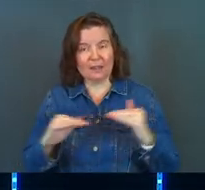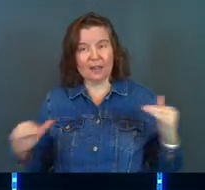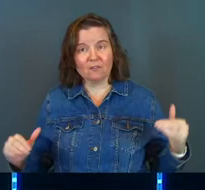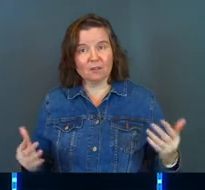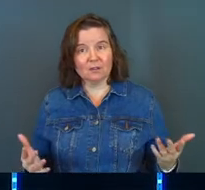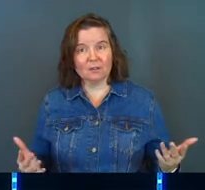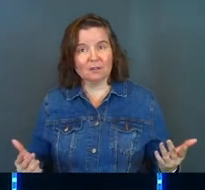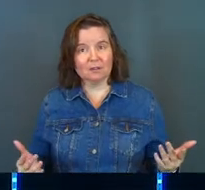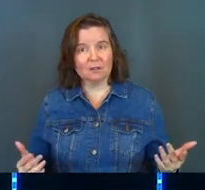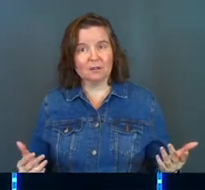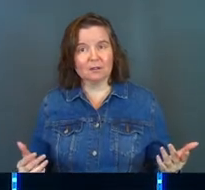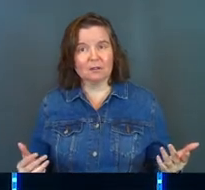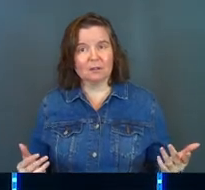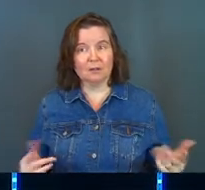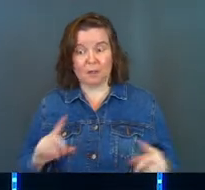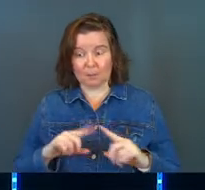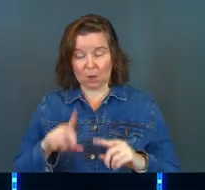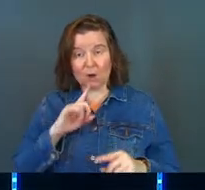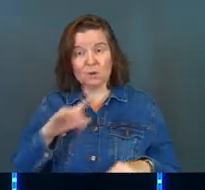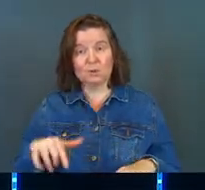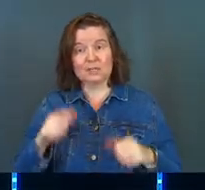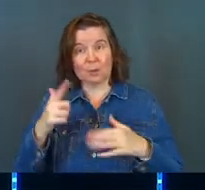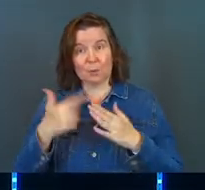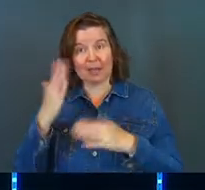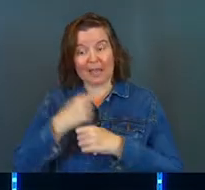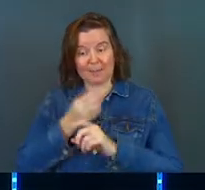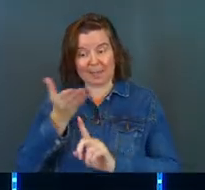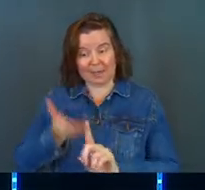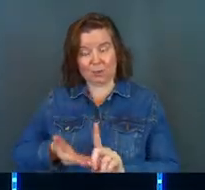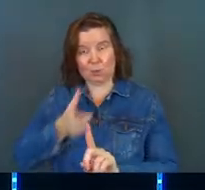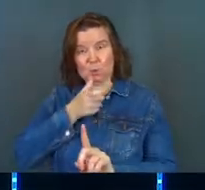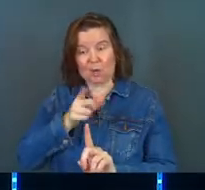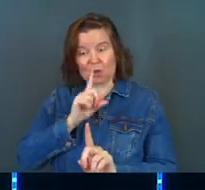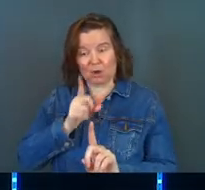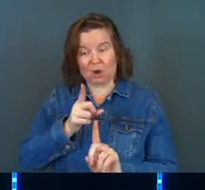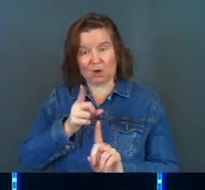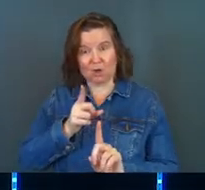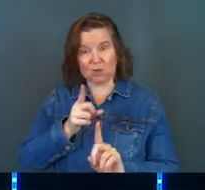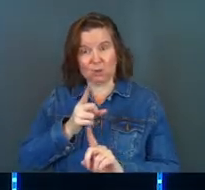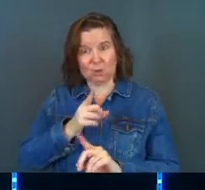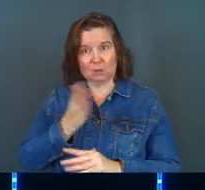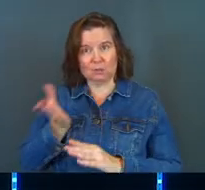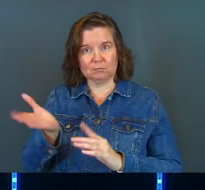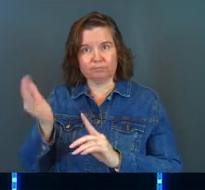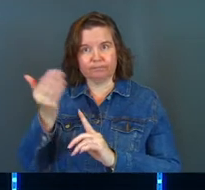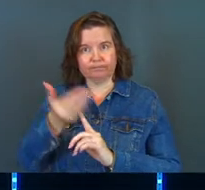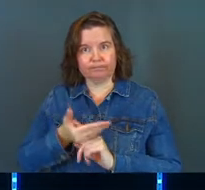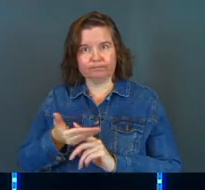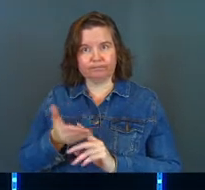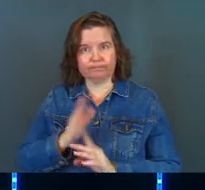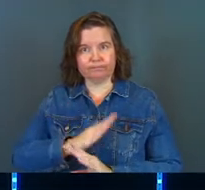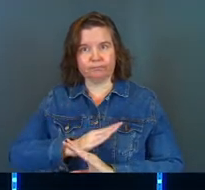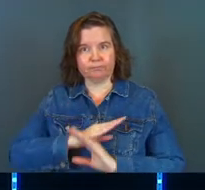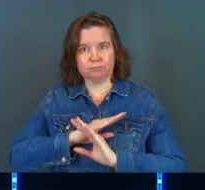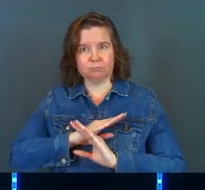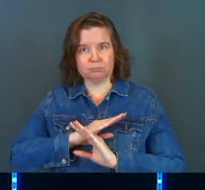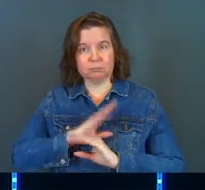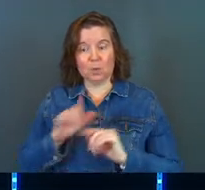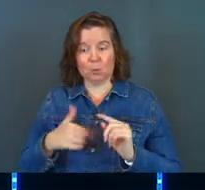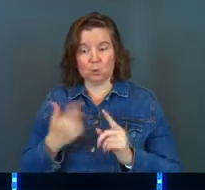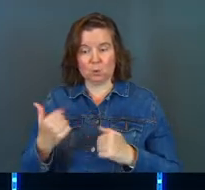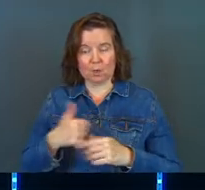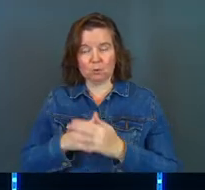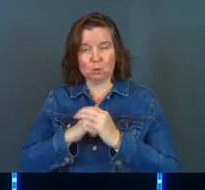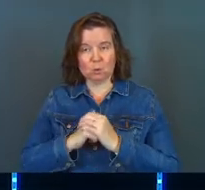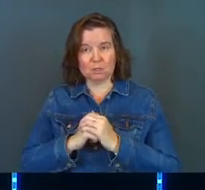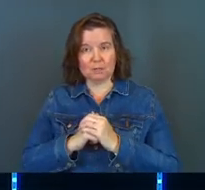level. But are you taking what God made you to be and are you shutting it down? And when you come